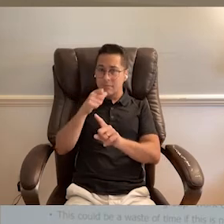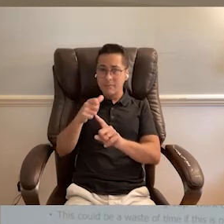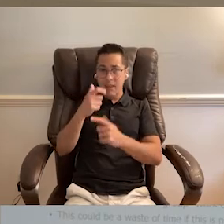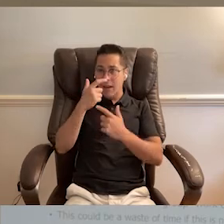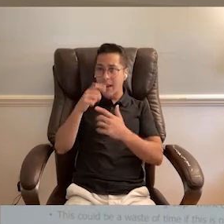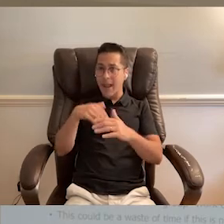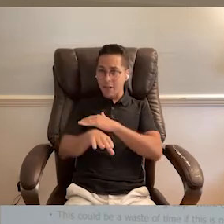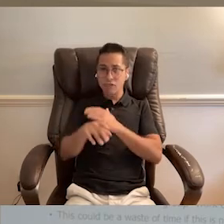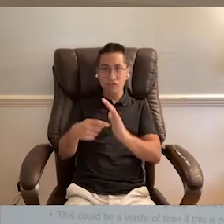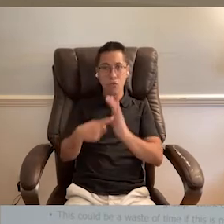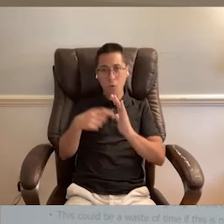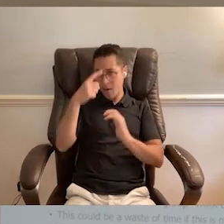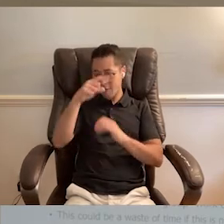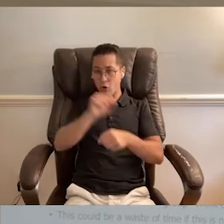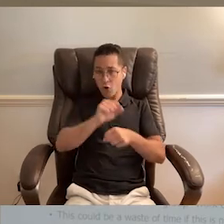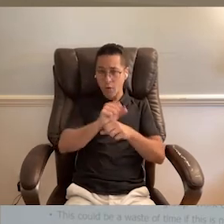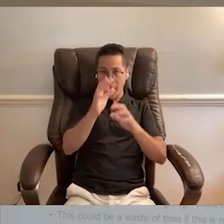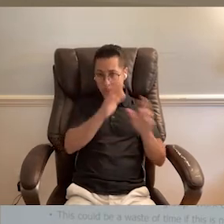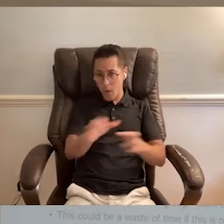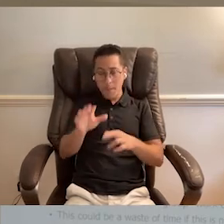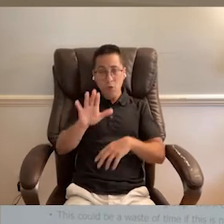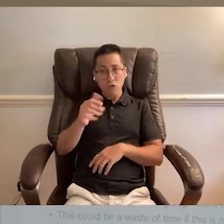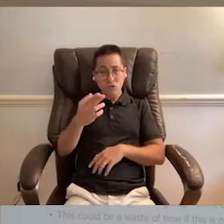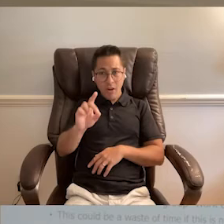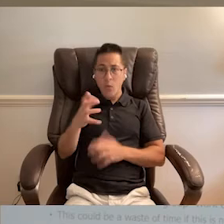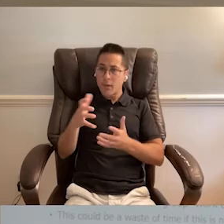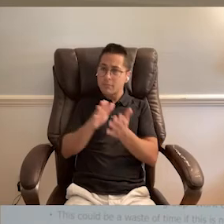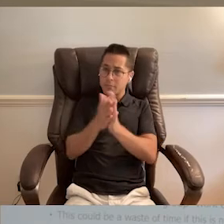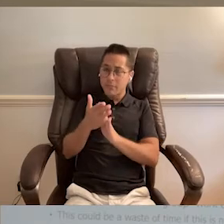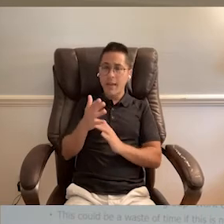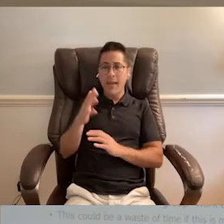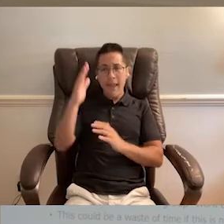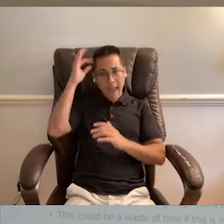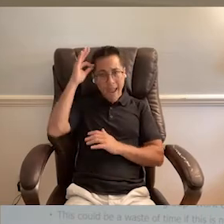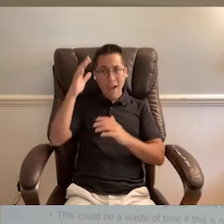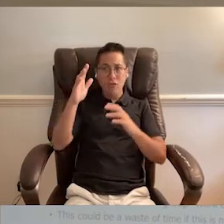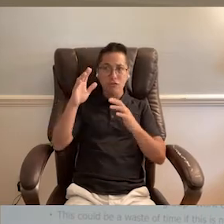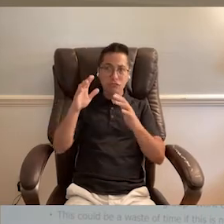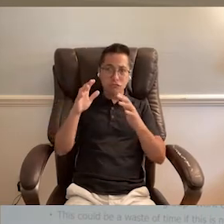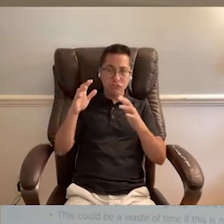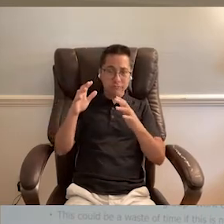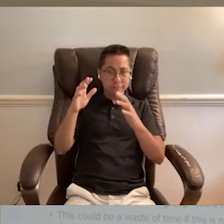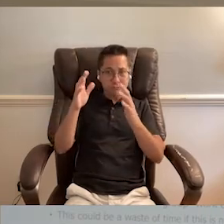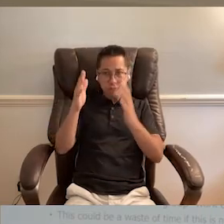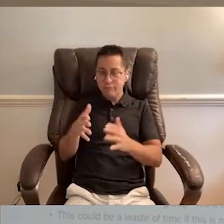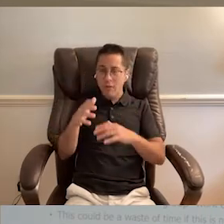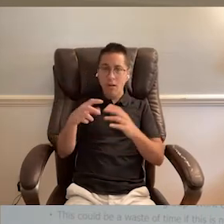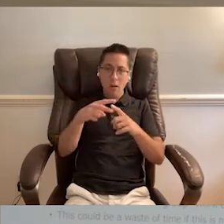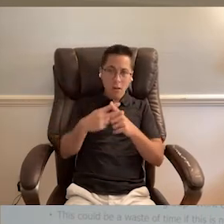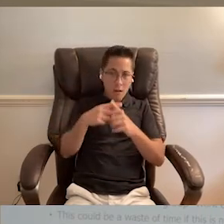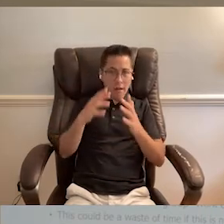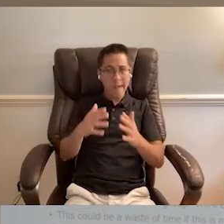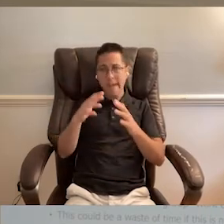career in prep. Your child wants to be a hairdresser, your child wants to be a welder, auto mechanic, any of those